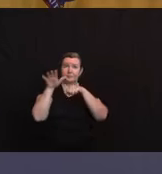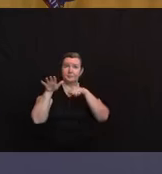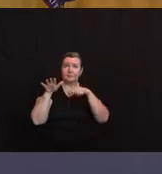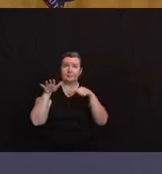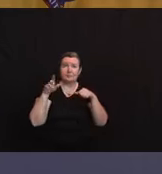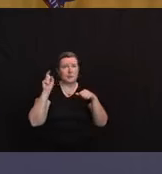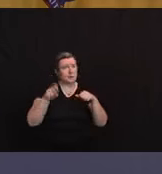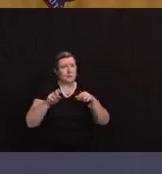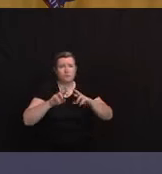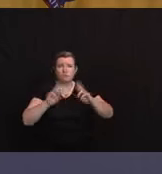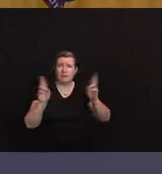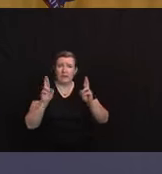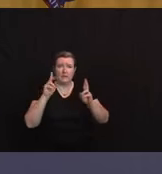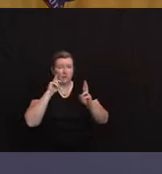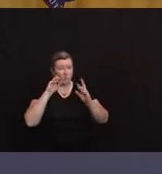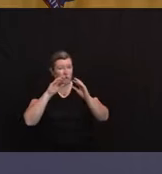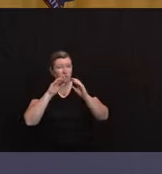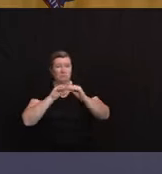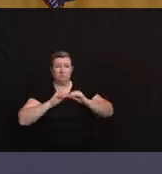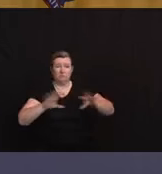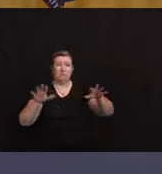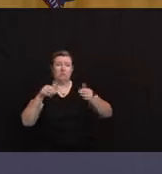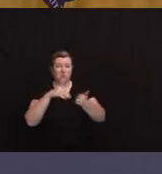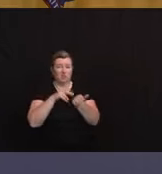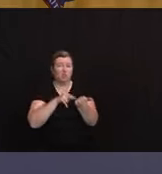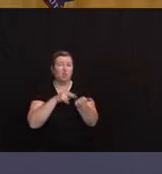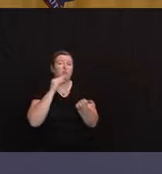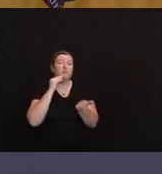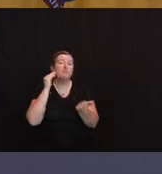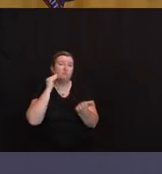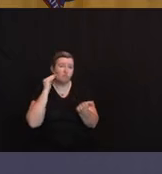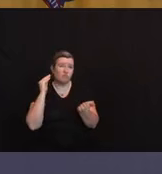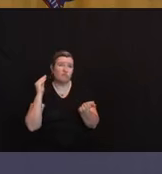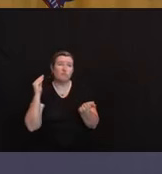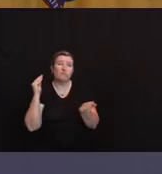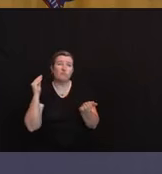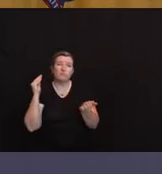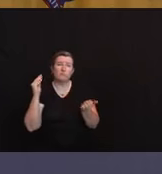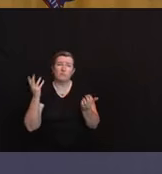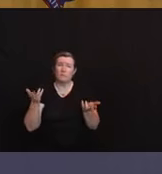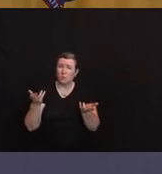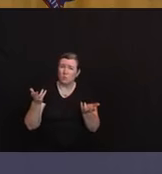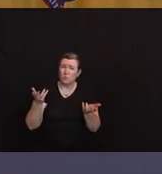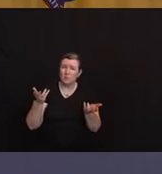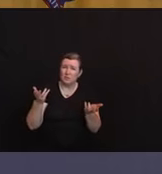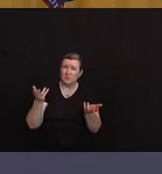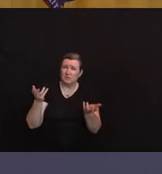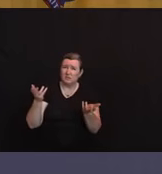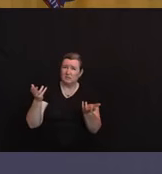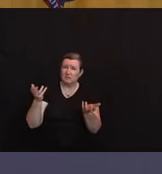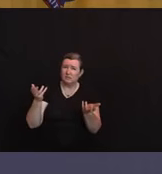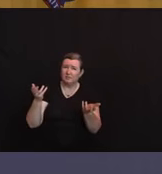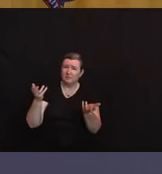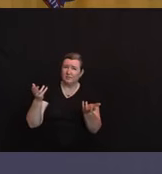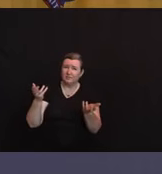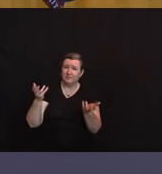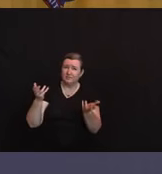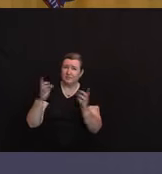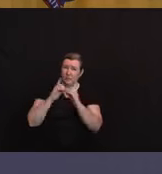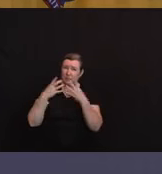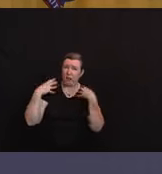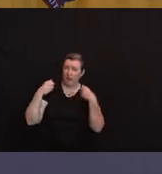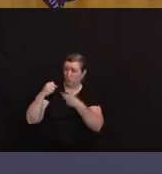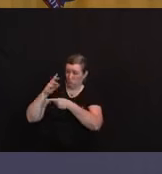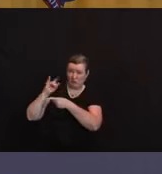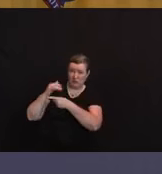nursing homes and assisted living facilities. Commissioner, I know that you went into some detail, and thank you, with regard to